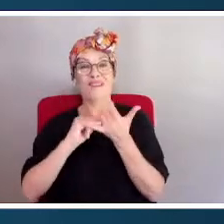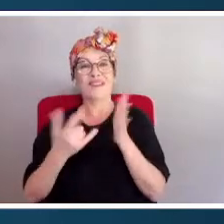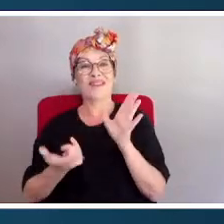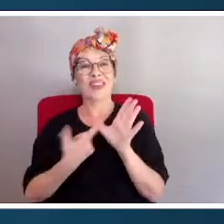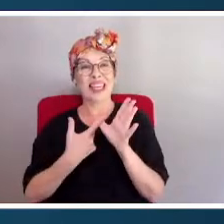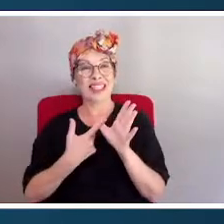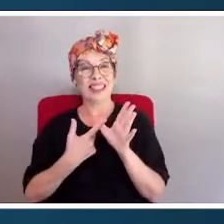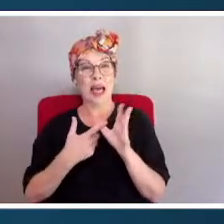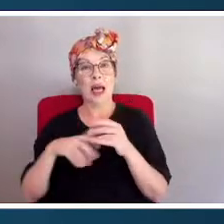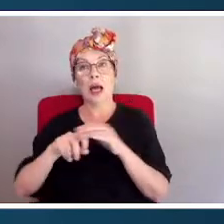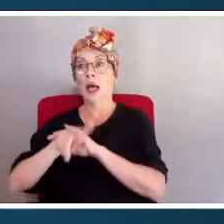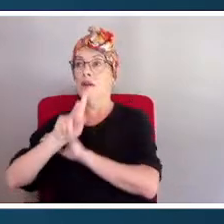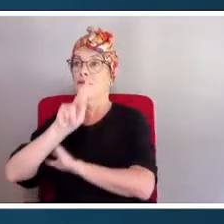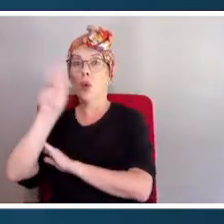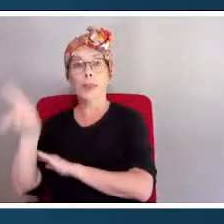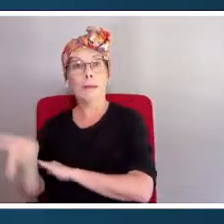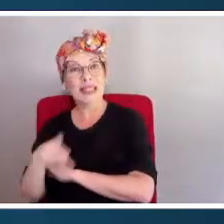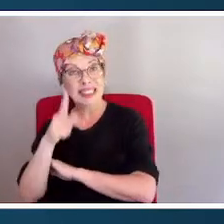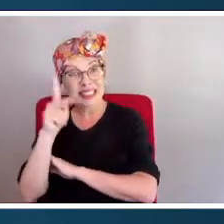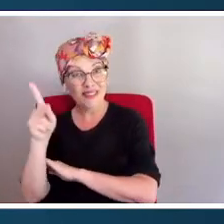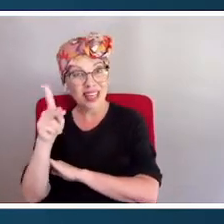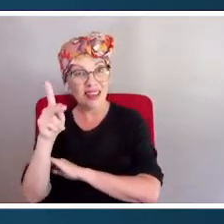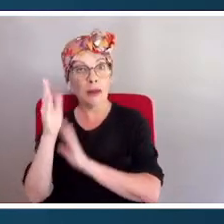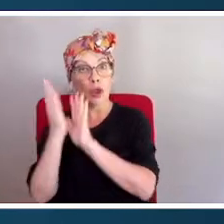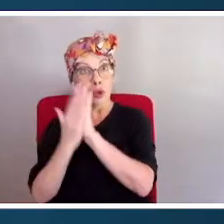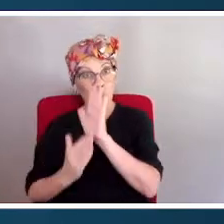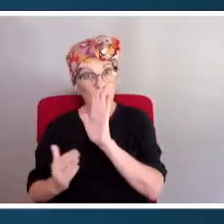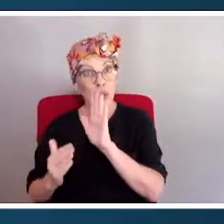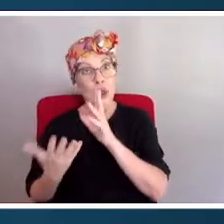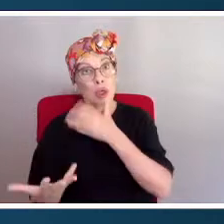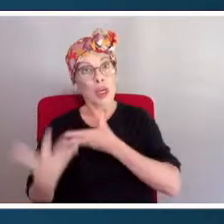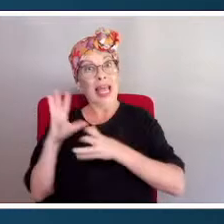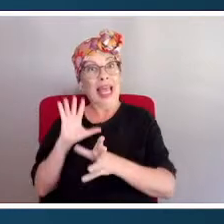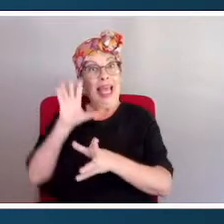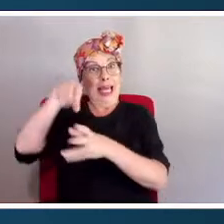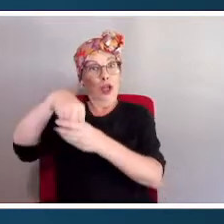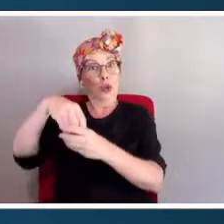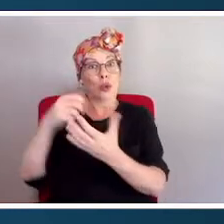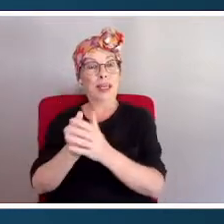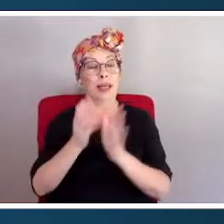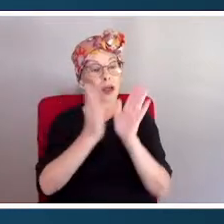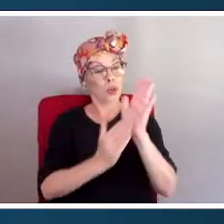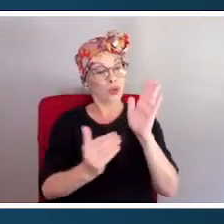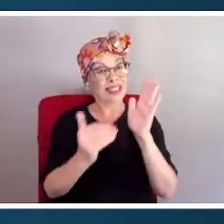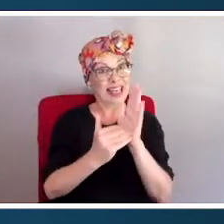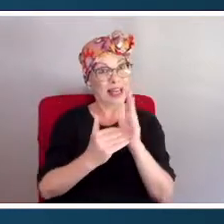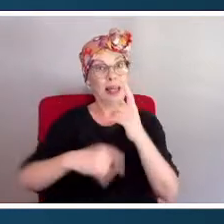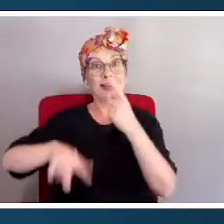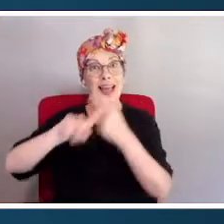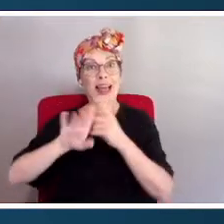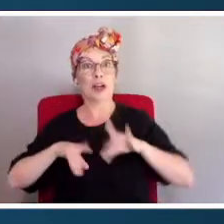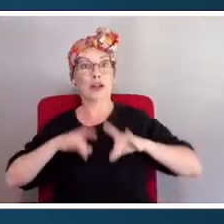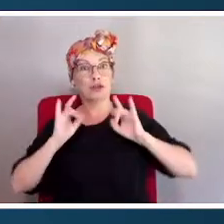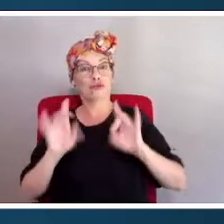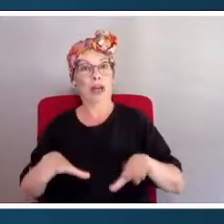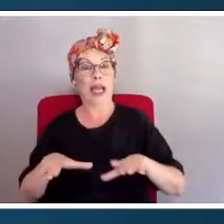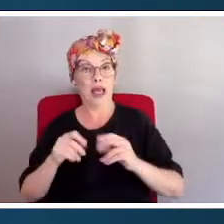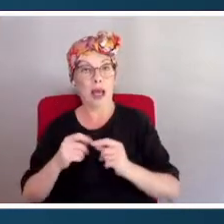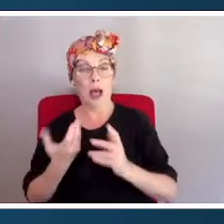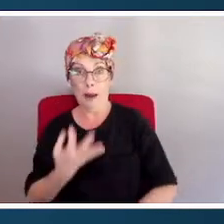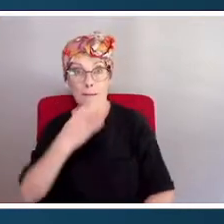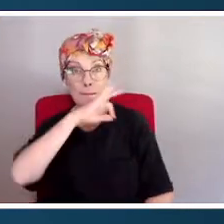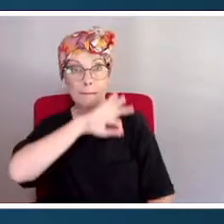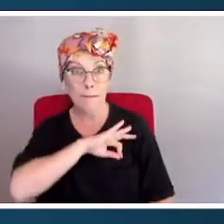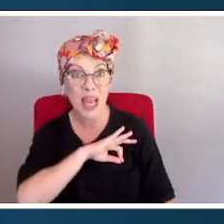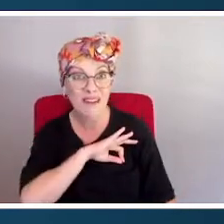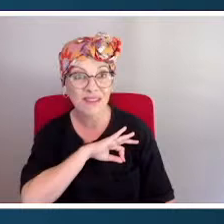Australia and New Zealand are going to be immeasurably substantial for